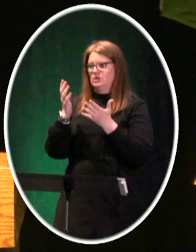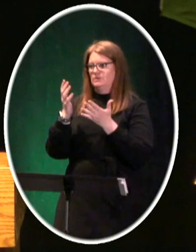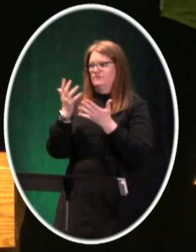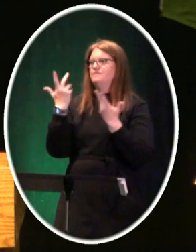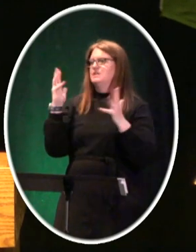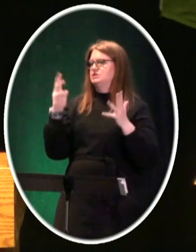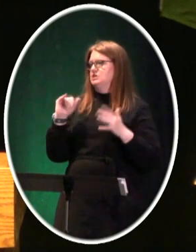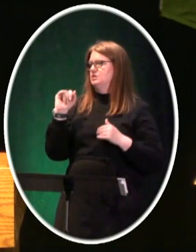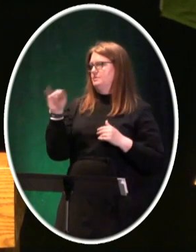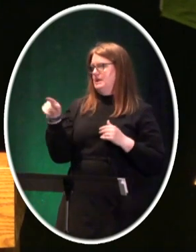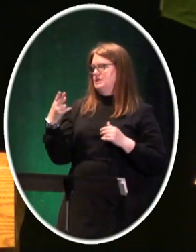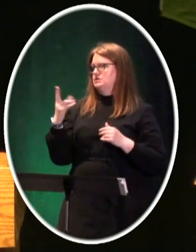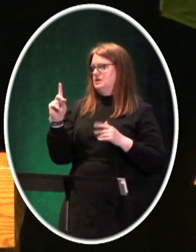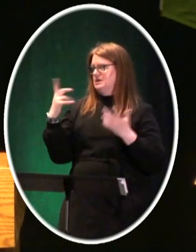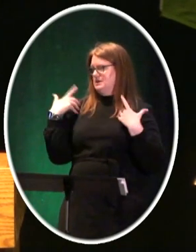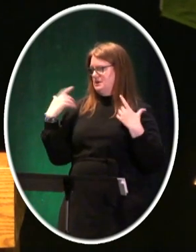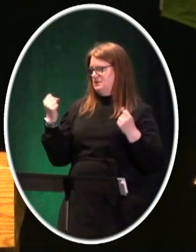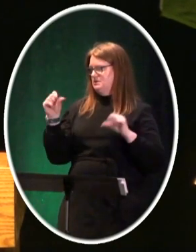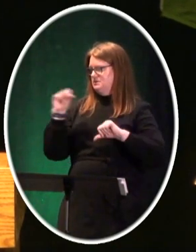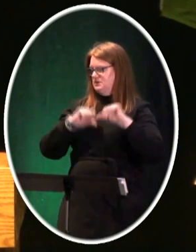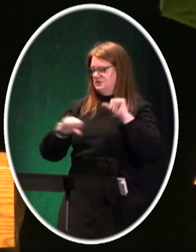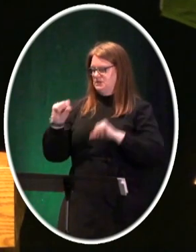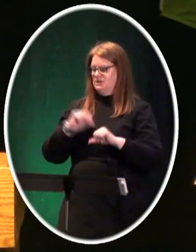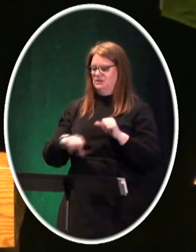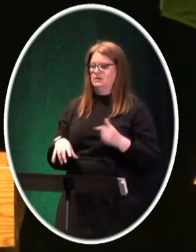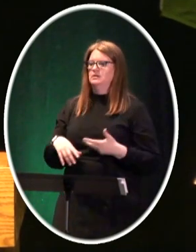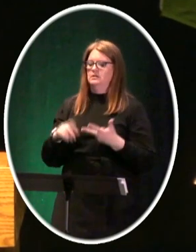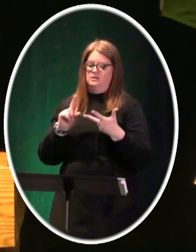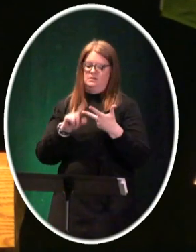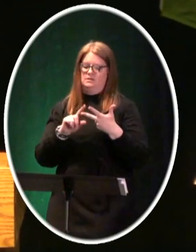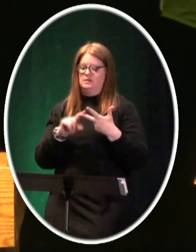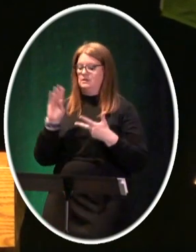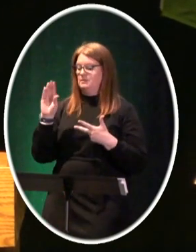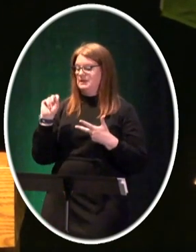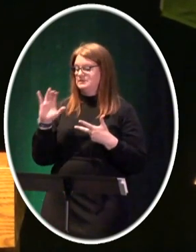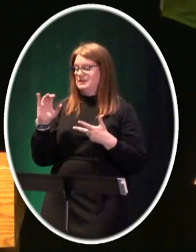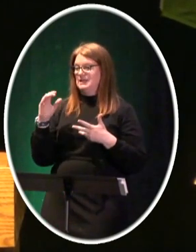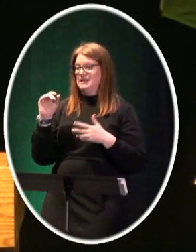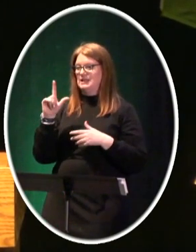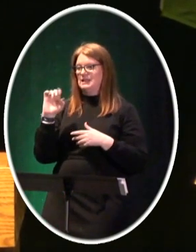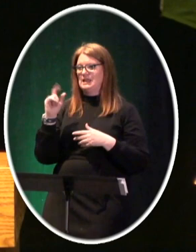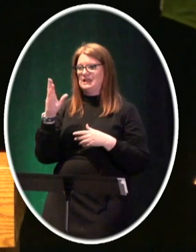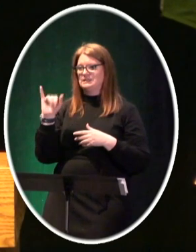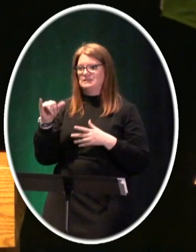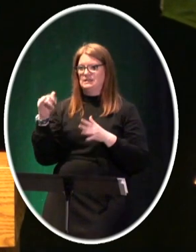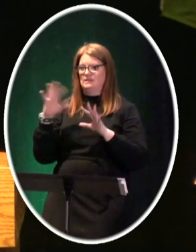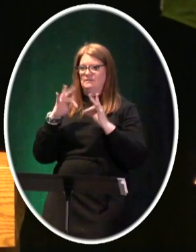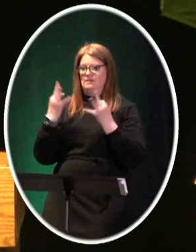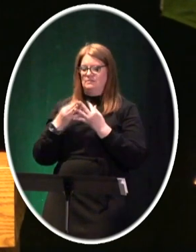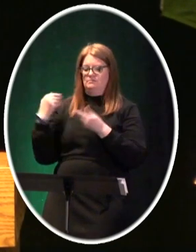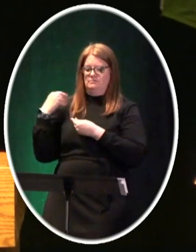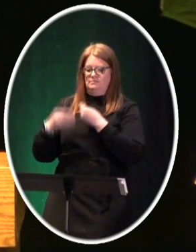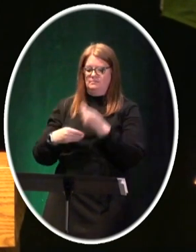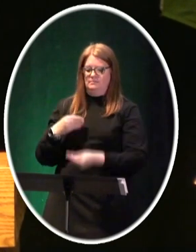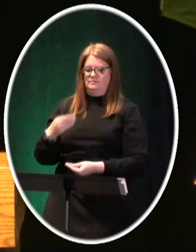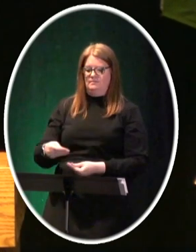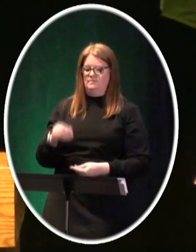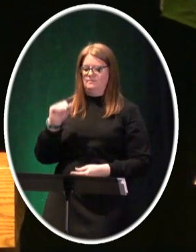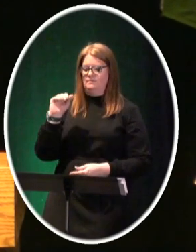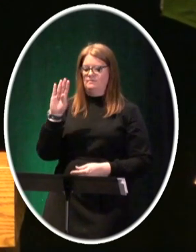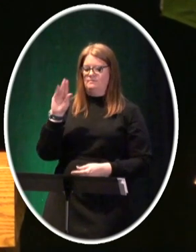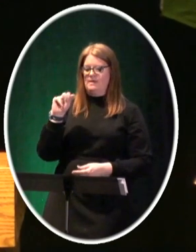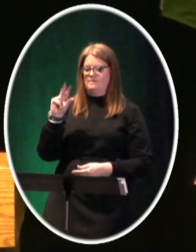in health sciences. The BSC Legacy family is the family of Frank and Joanne Bavendick.